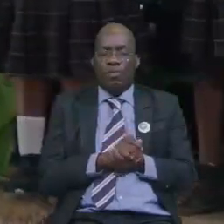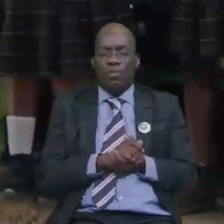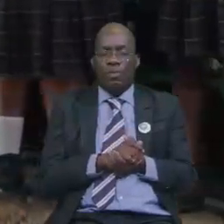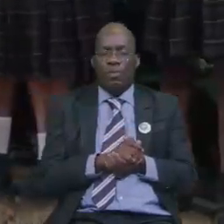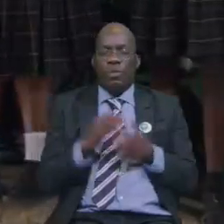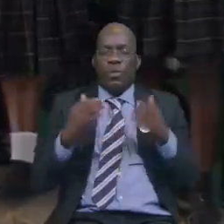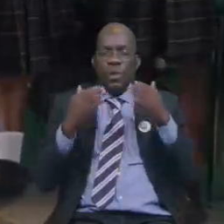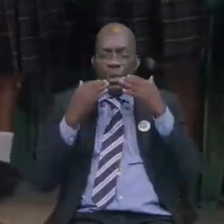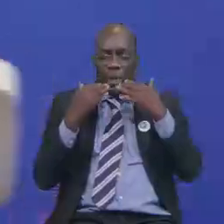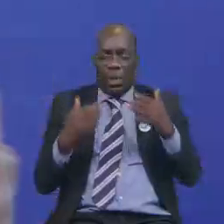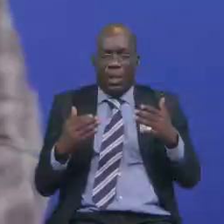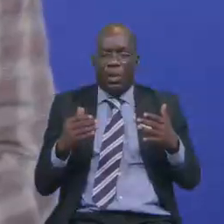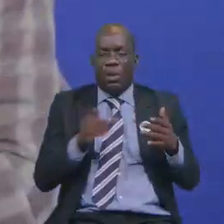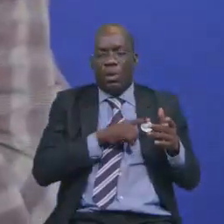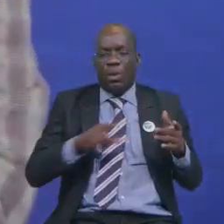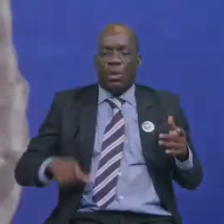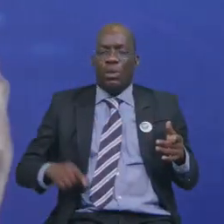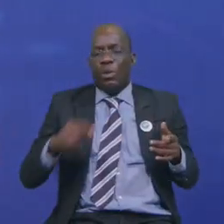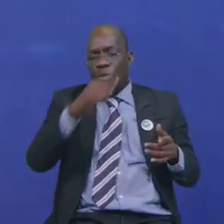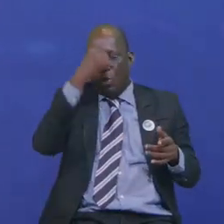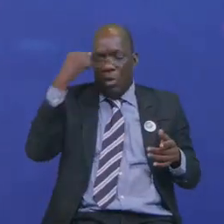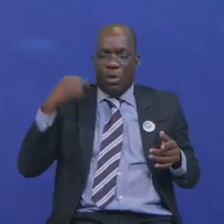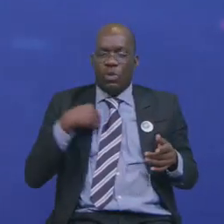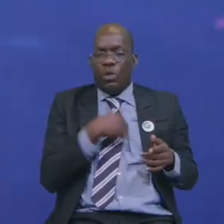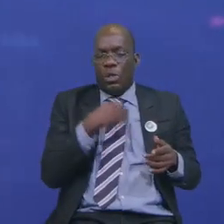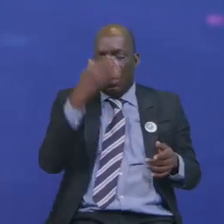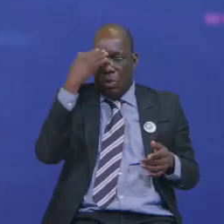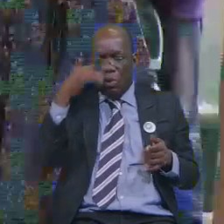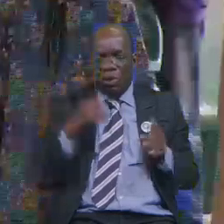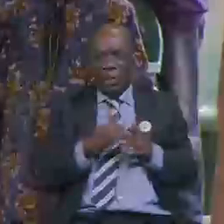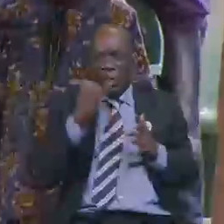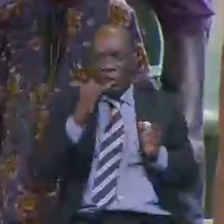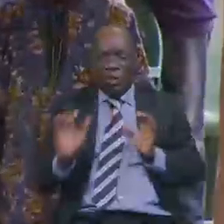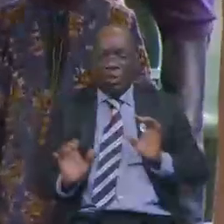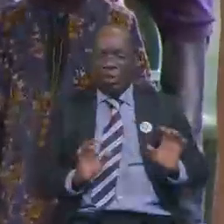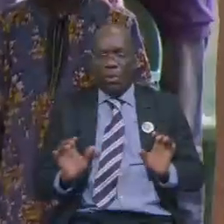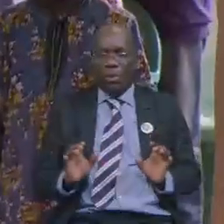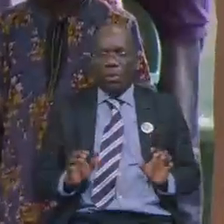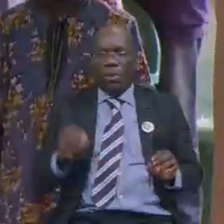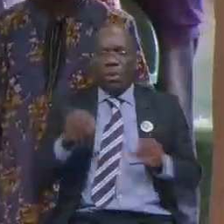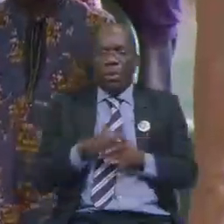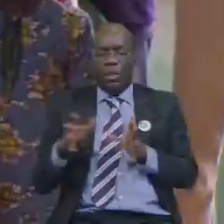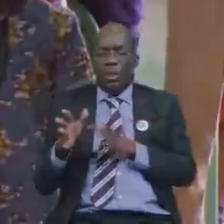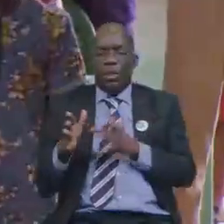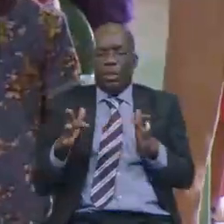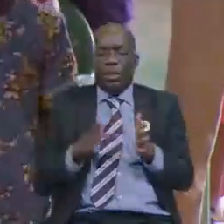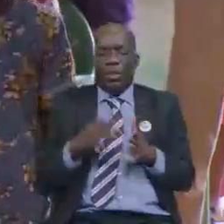you, Lord, because we know it is done. In